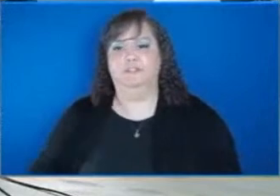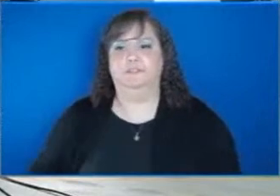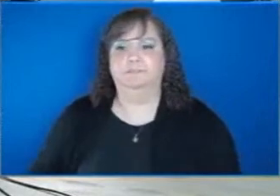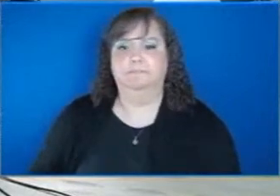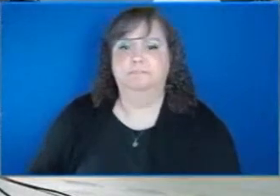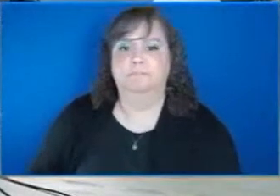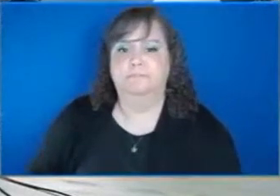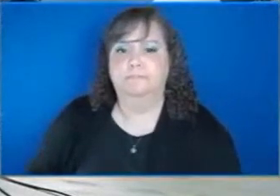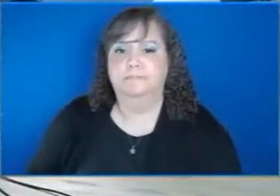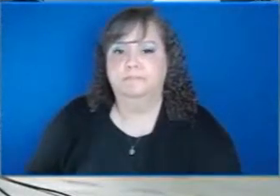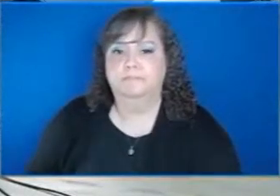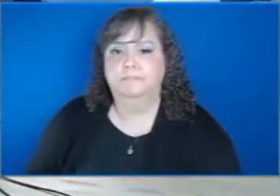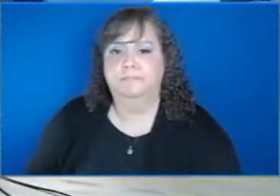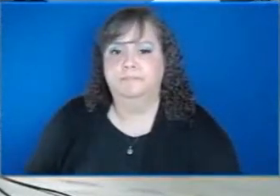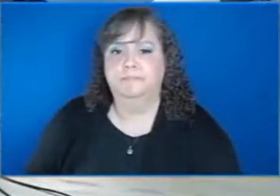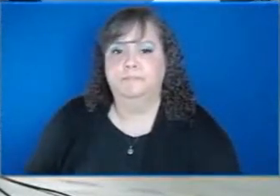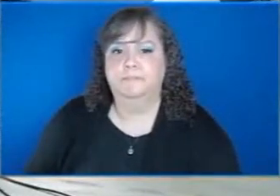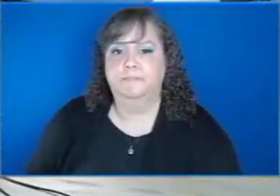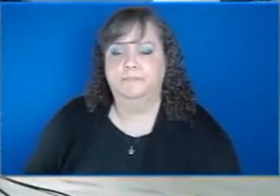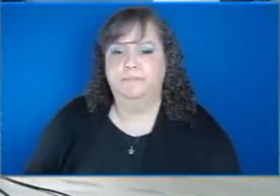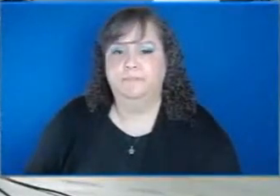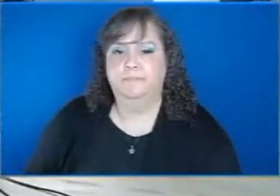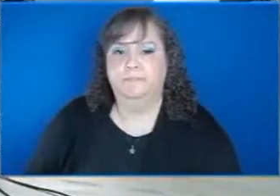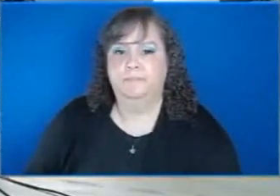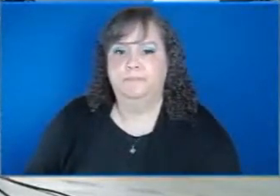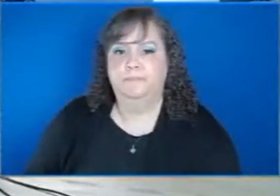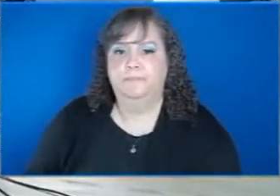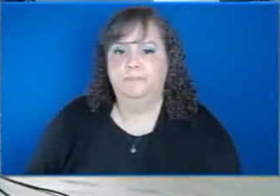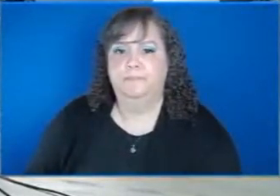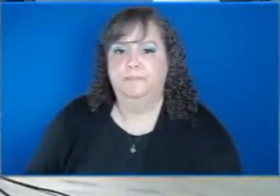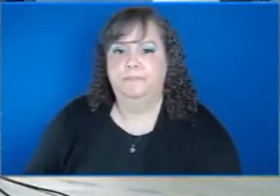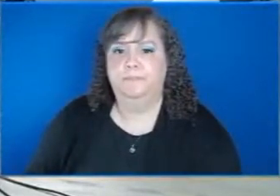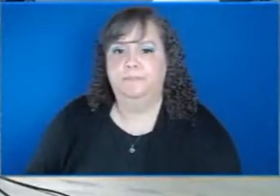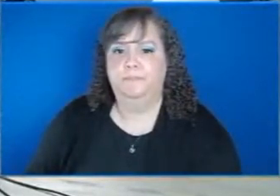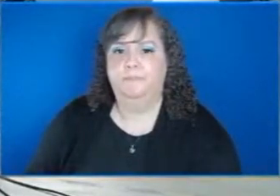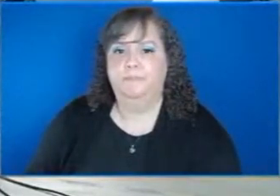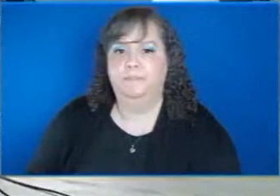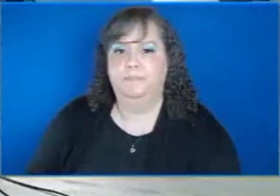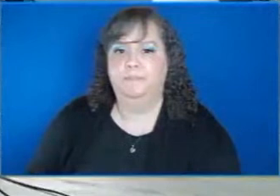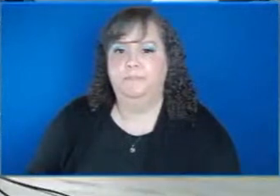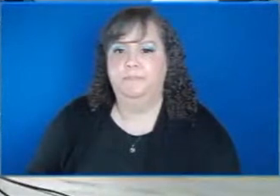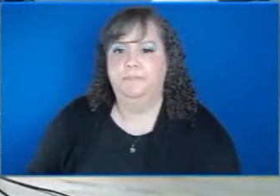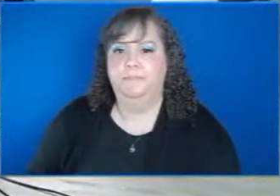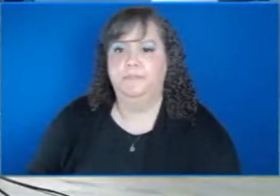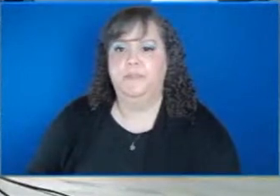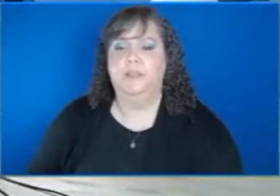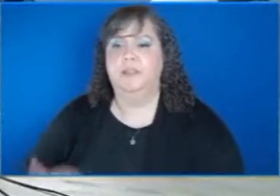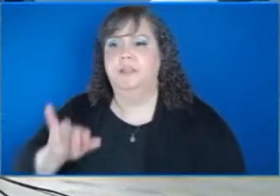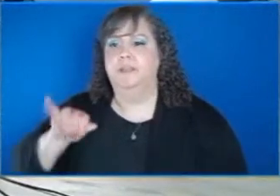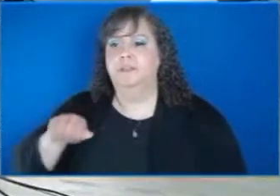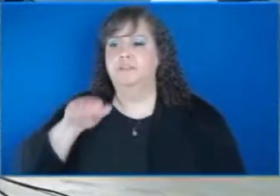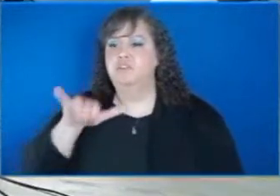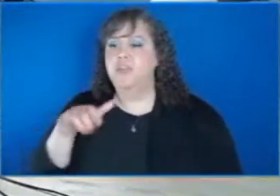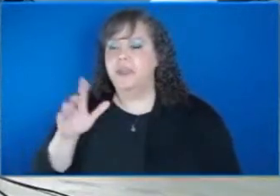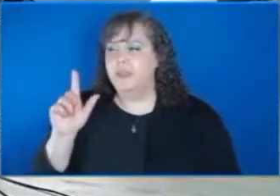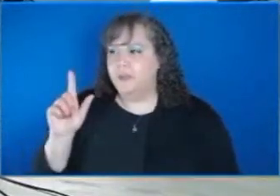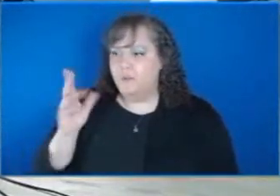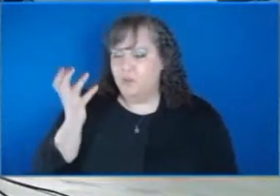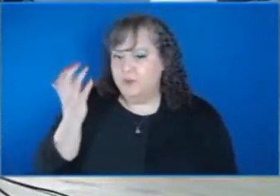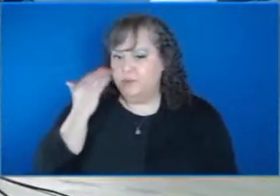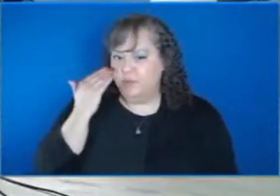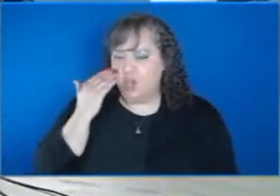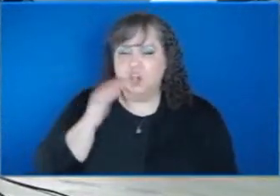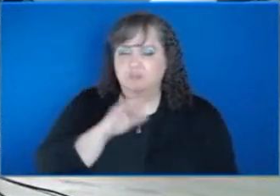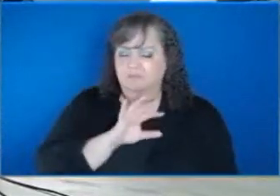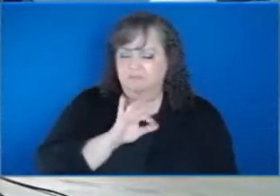a very practical question on Facebook. For someone who's interested in entering a field like the three